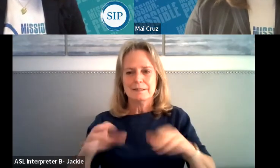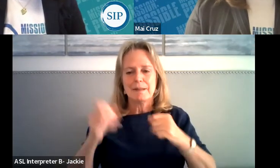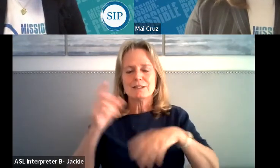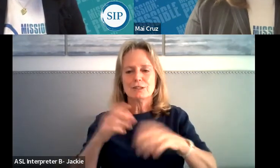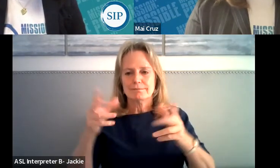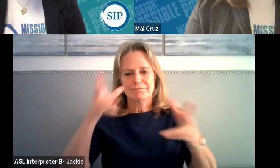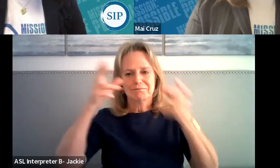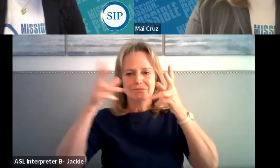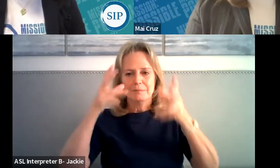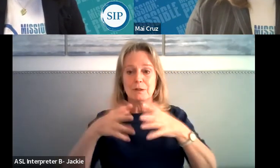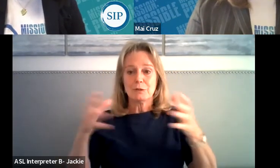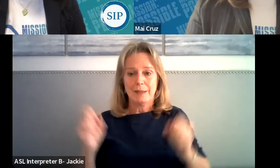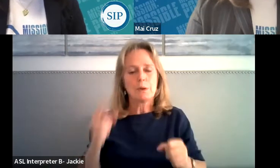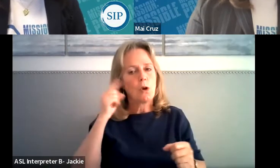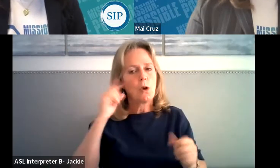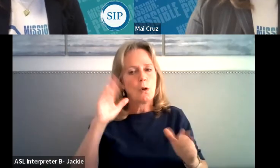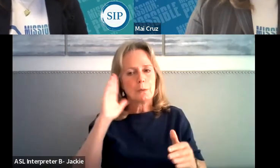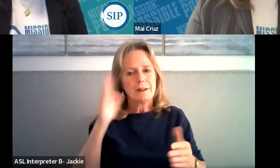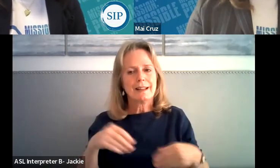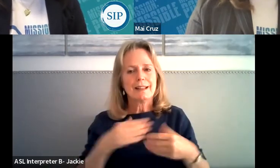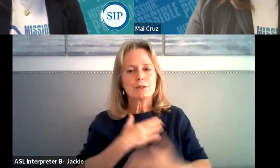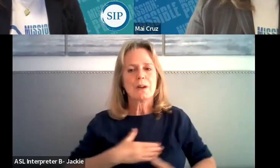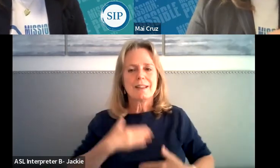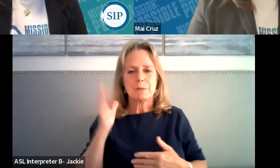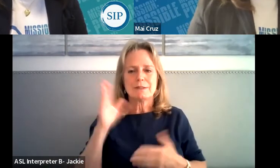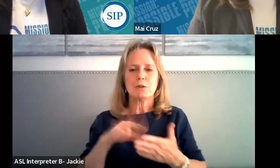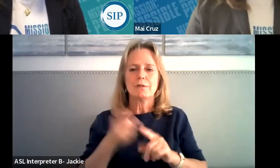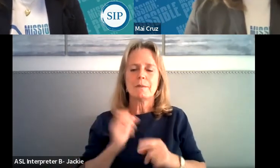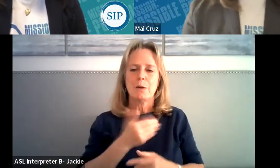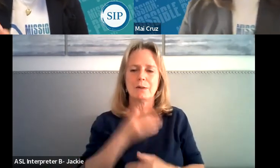and we hope that you will enjoy our presentation and learn from our experience.